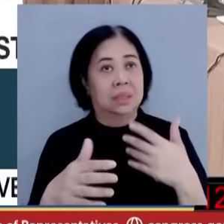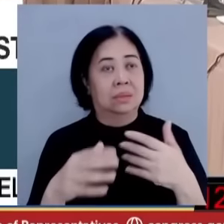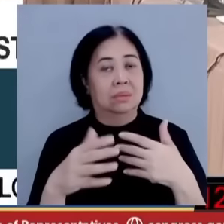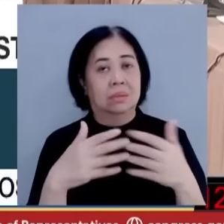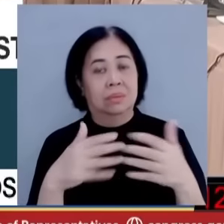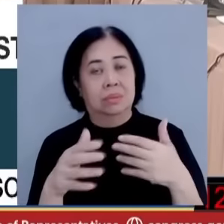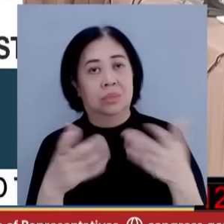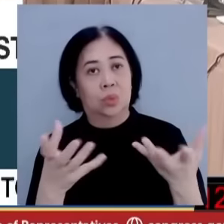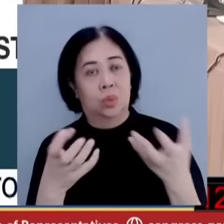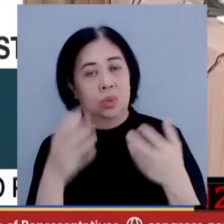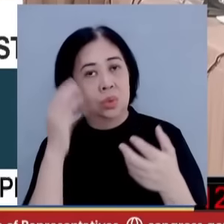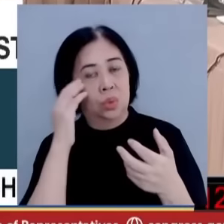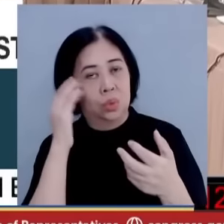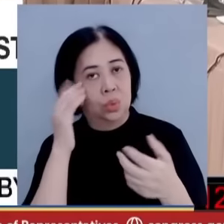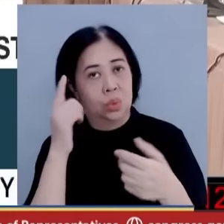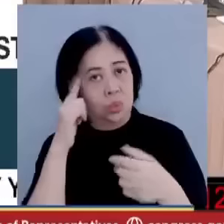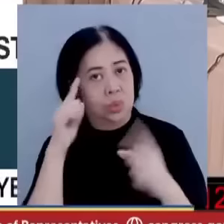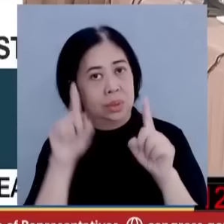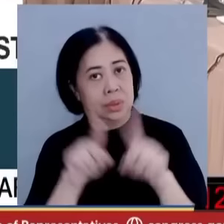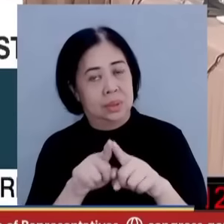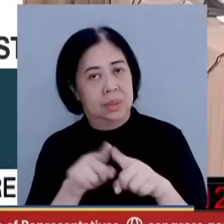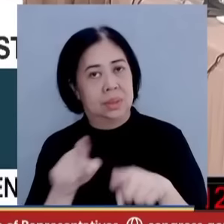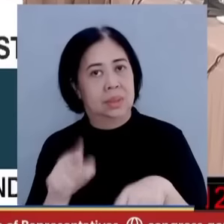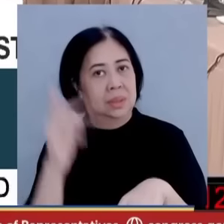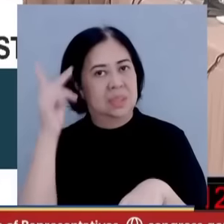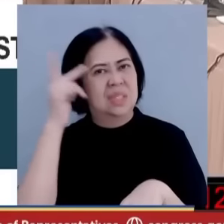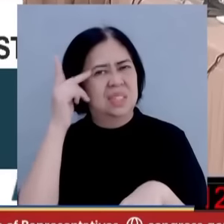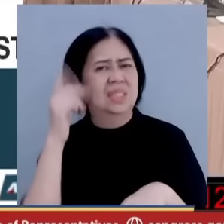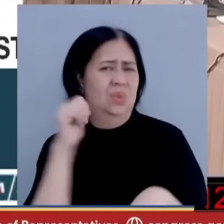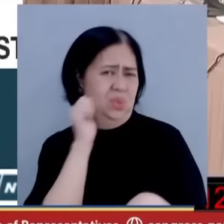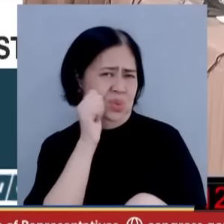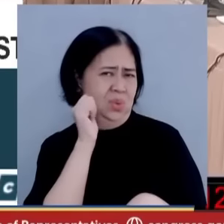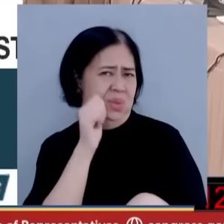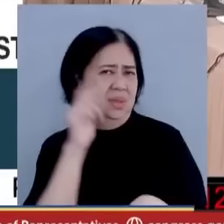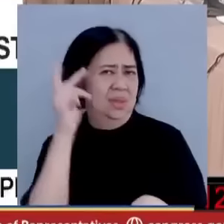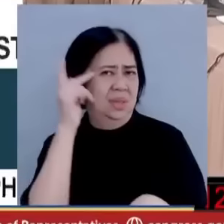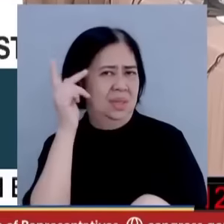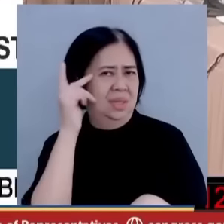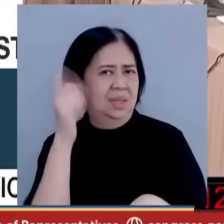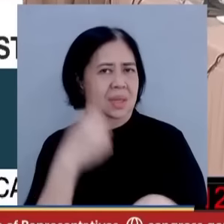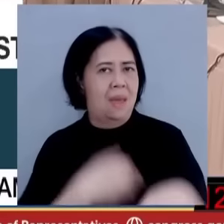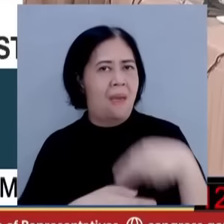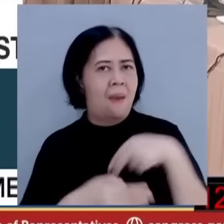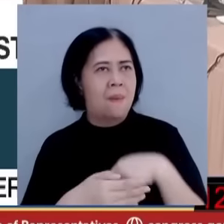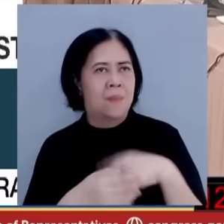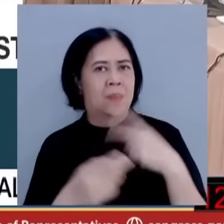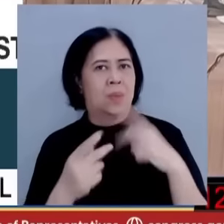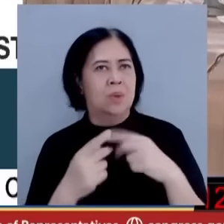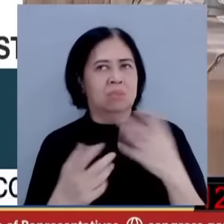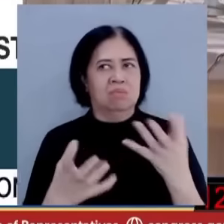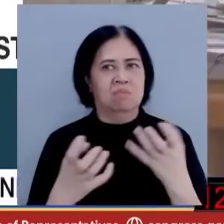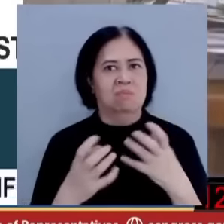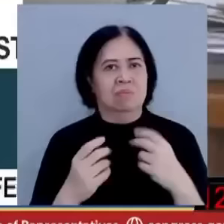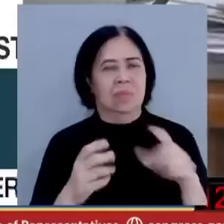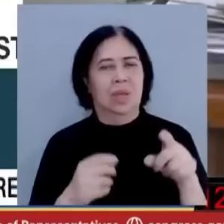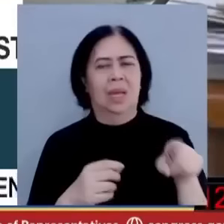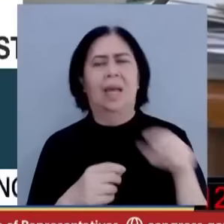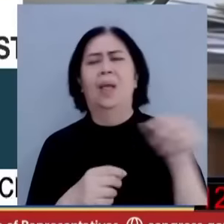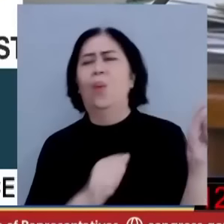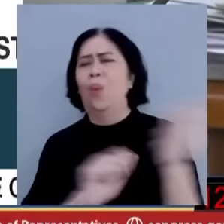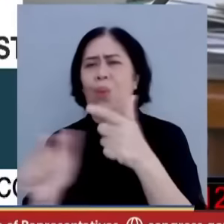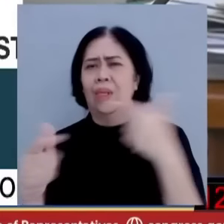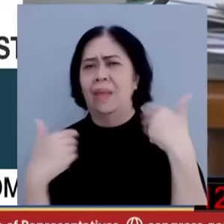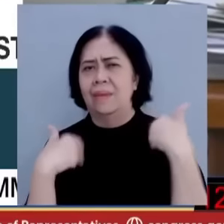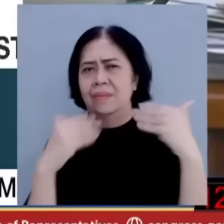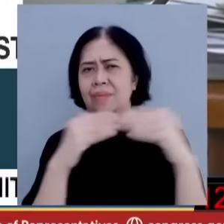Carmina, and I'm sure you will agree, hindi mo naman maiiwasan dito yung mga ulterior motives, yung mga interest. Lahat yan may interest. Kahit